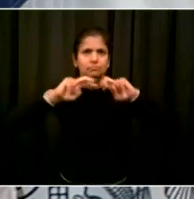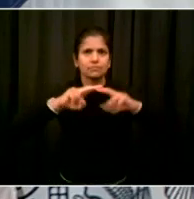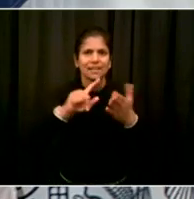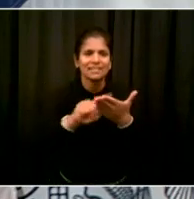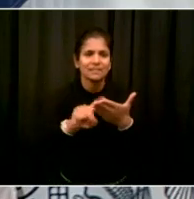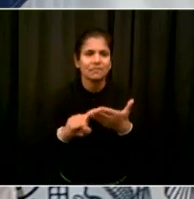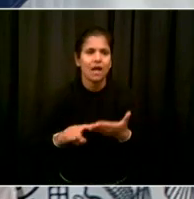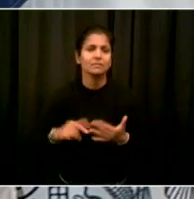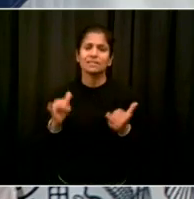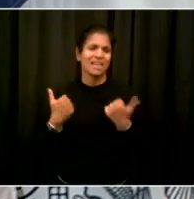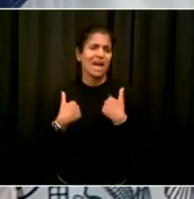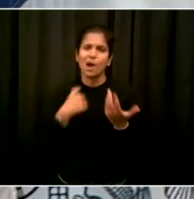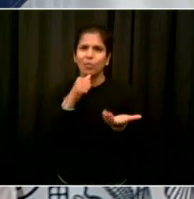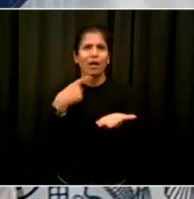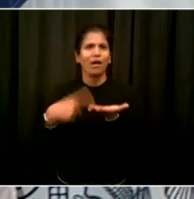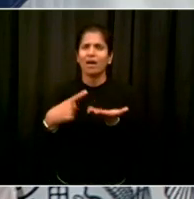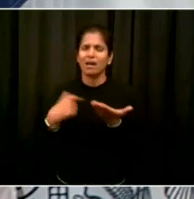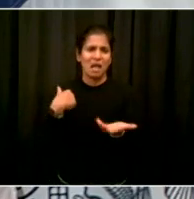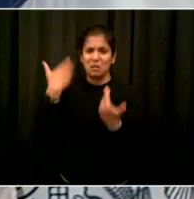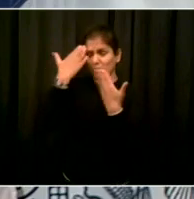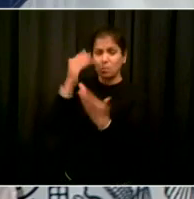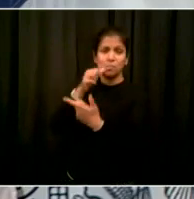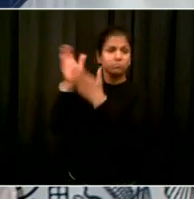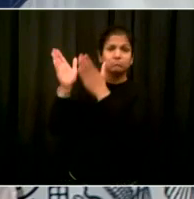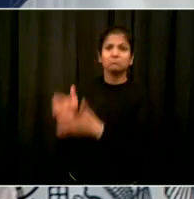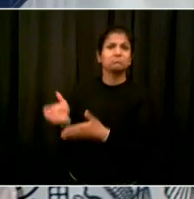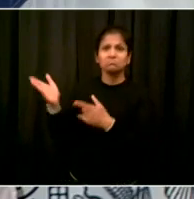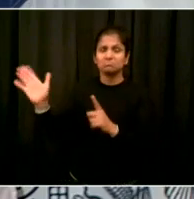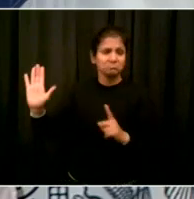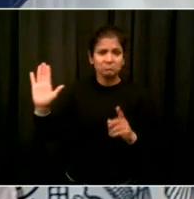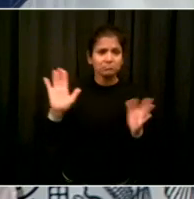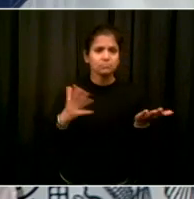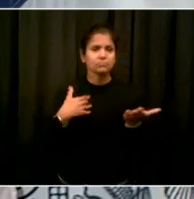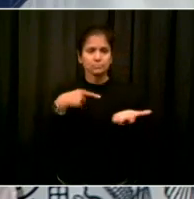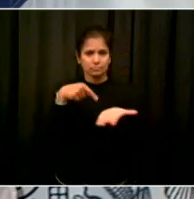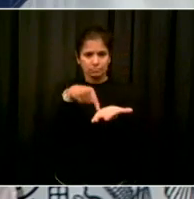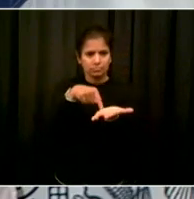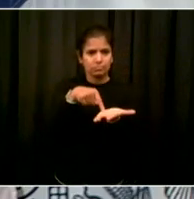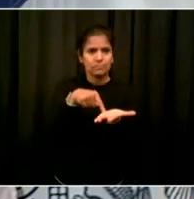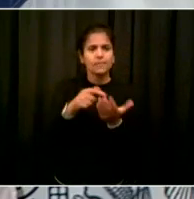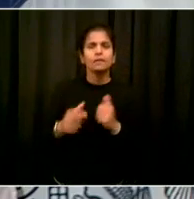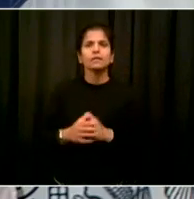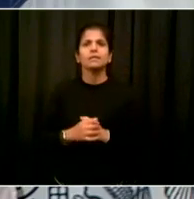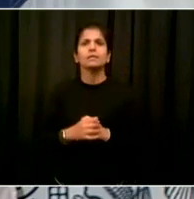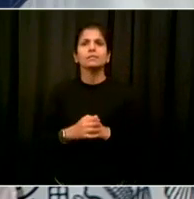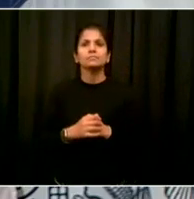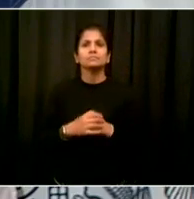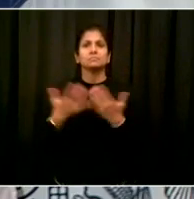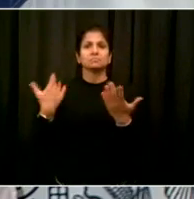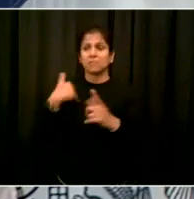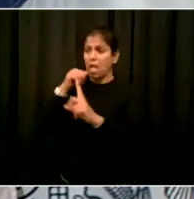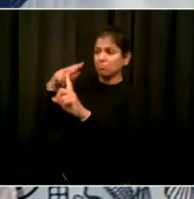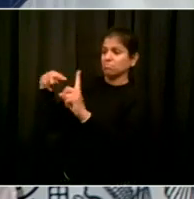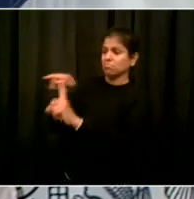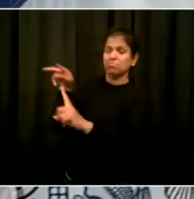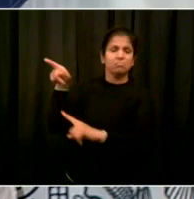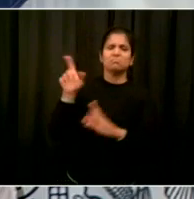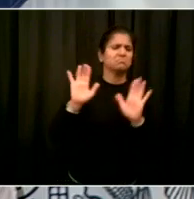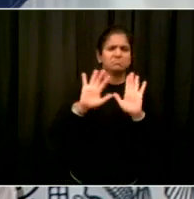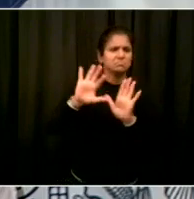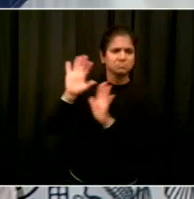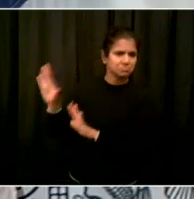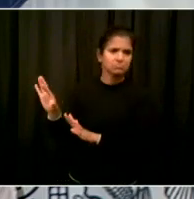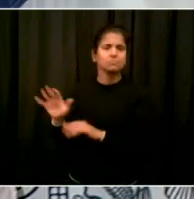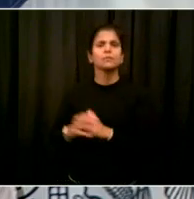quickly, but I'm not going to issue personal views in the middle of that kind of review. Go ahead. Okay, and then